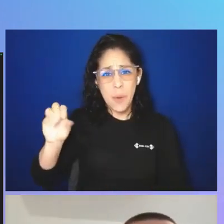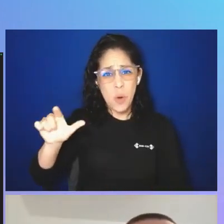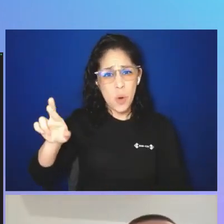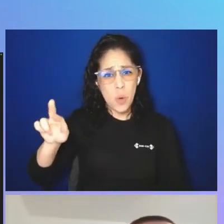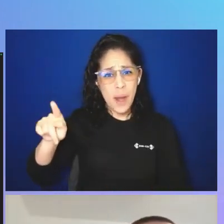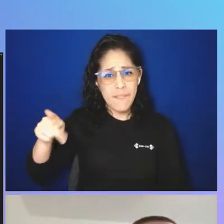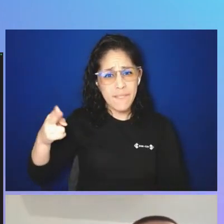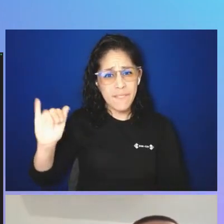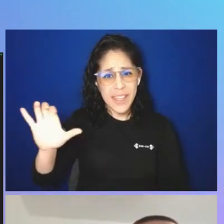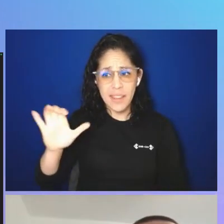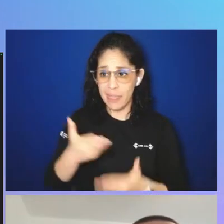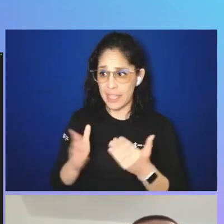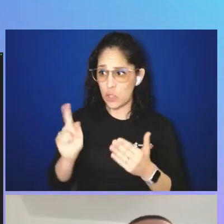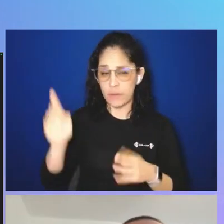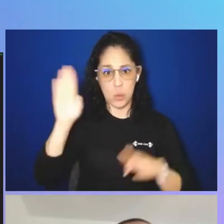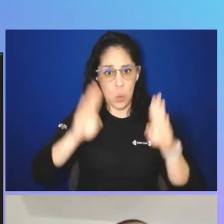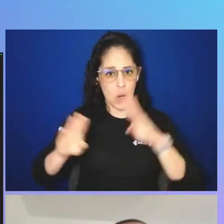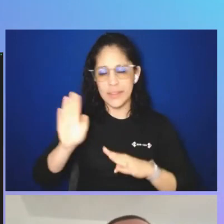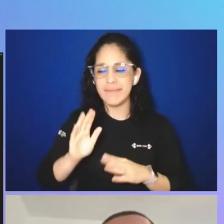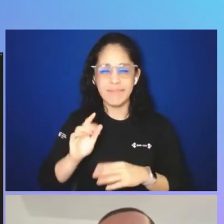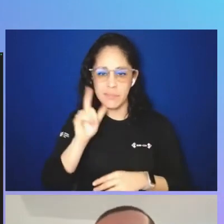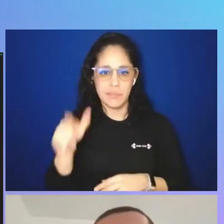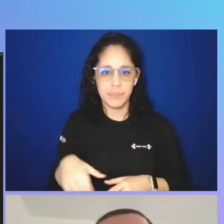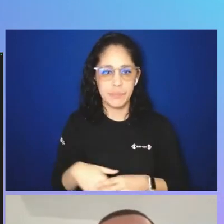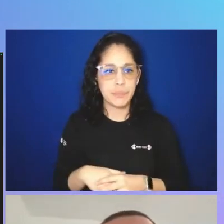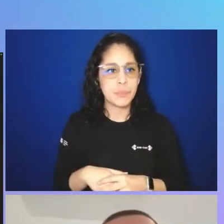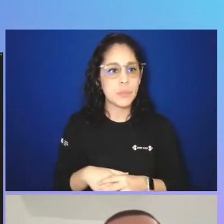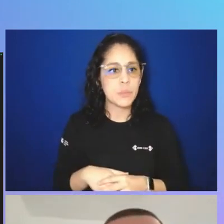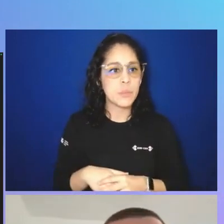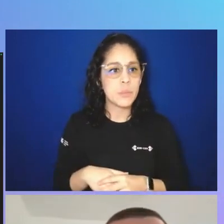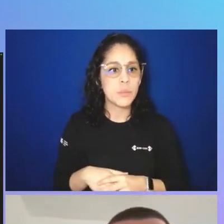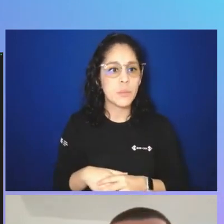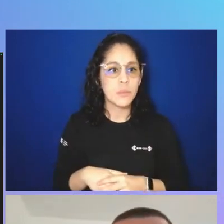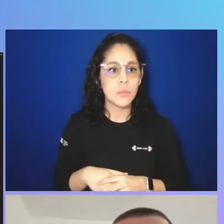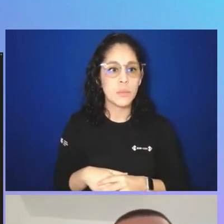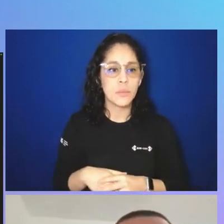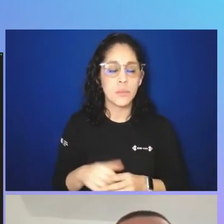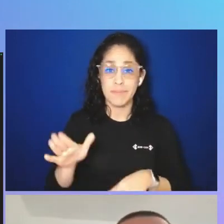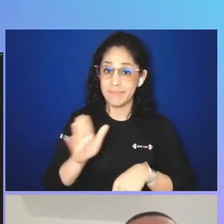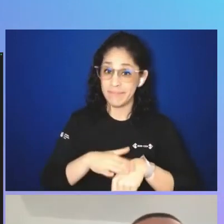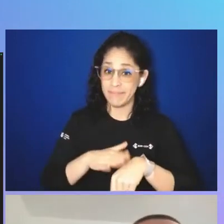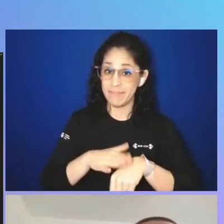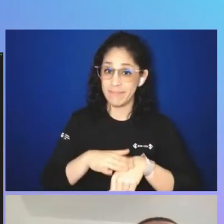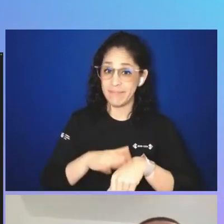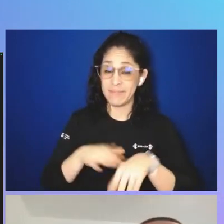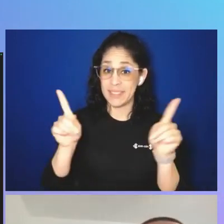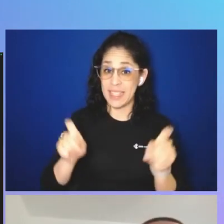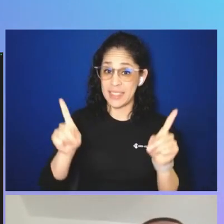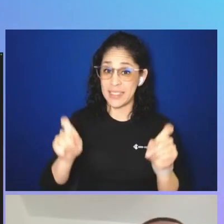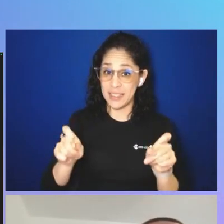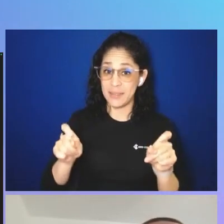to concern yourself with. Be especially careful during testing.